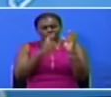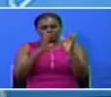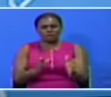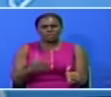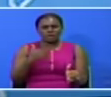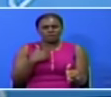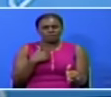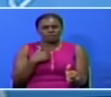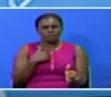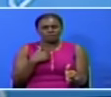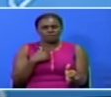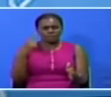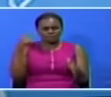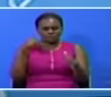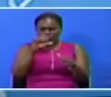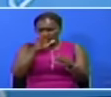details.